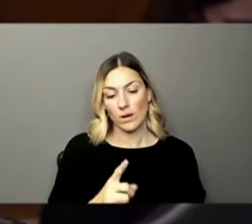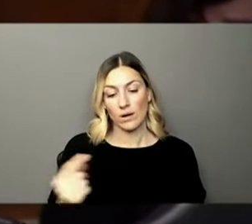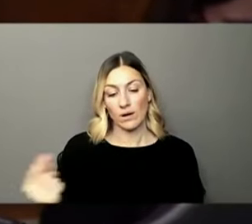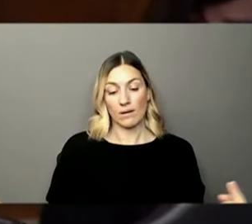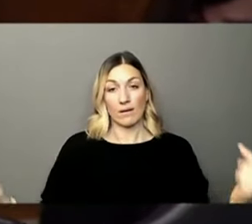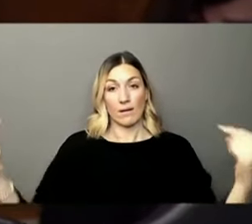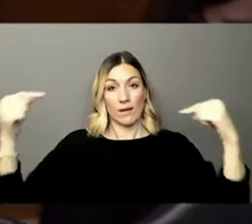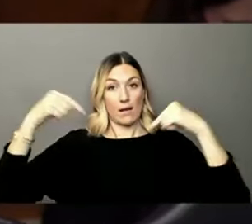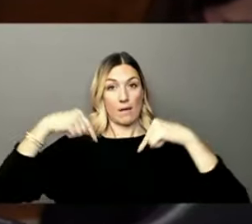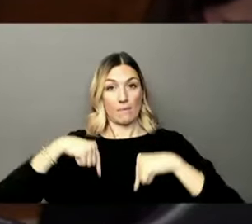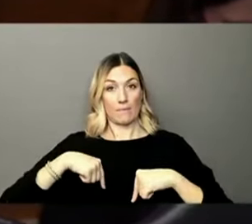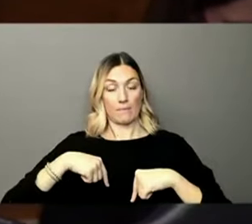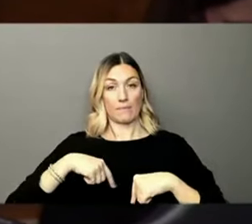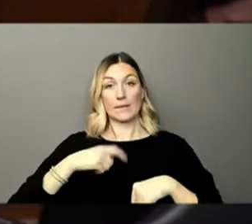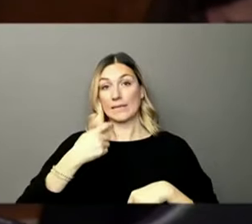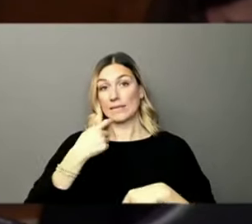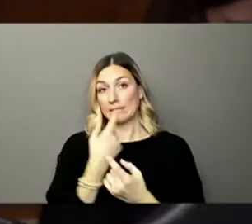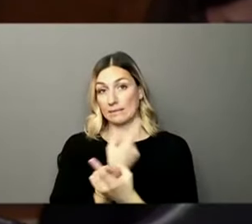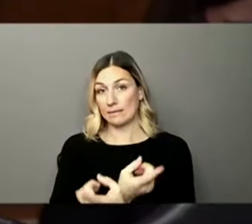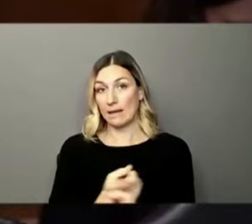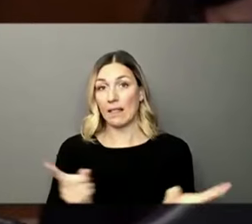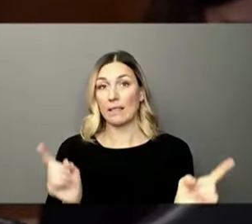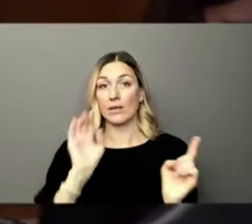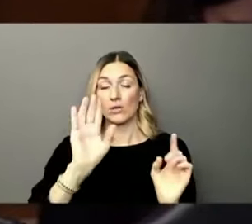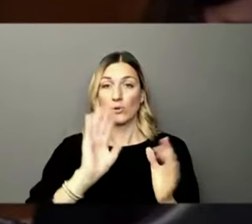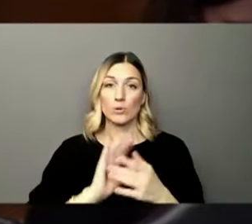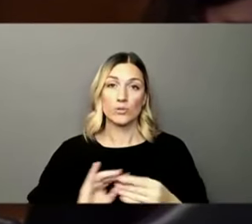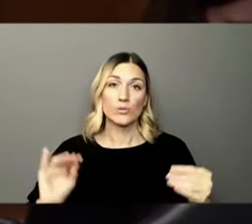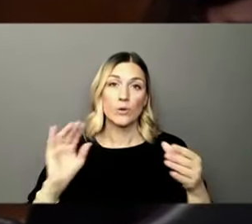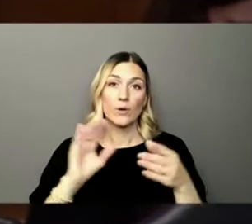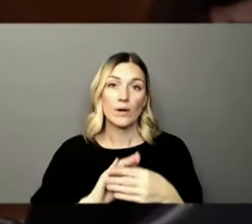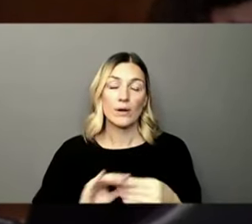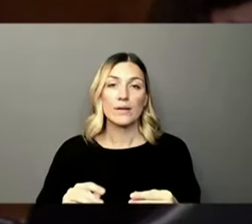for telling your stories, and